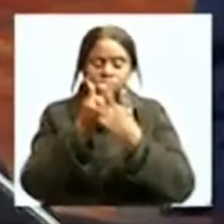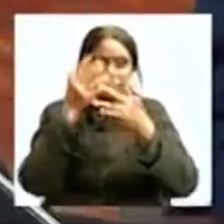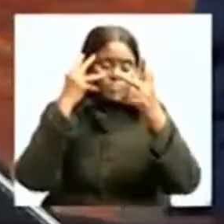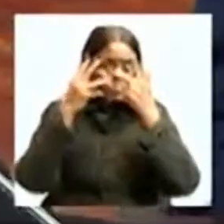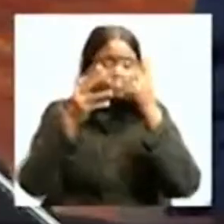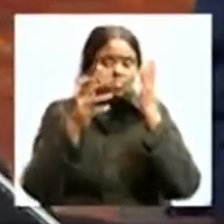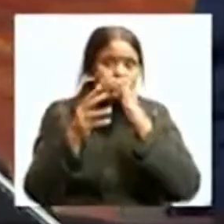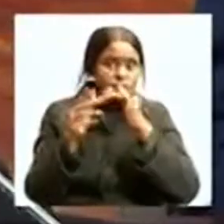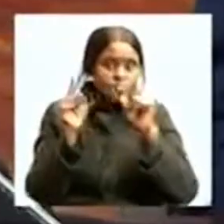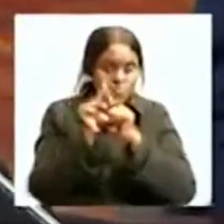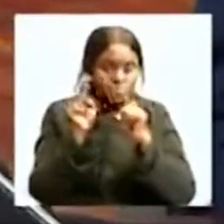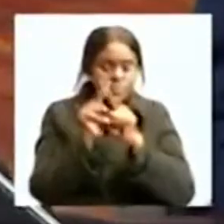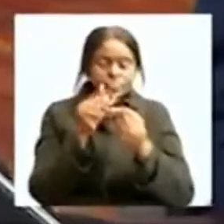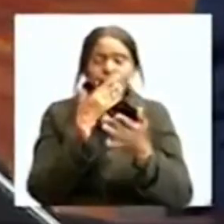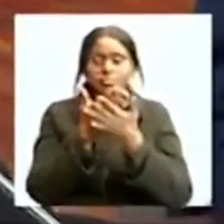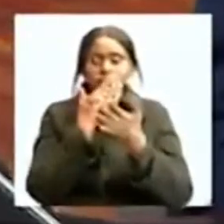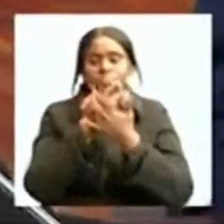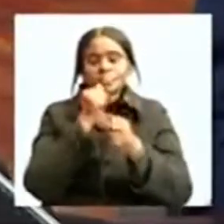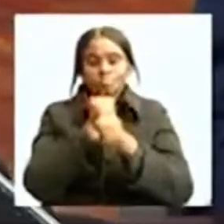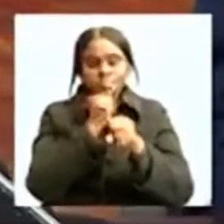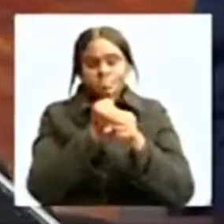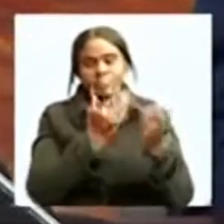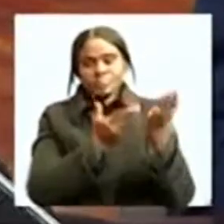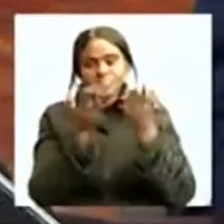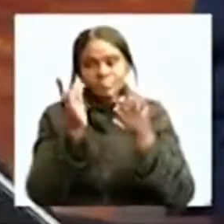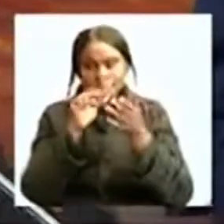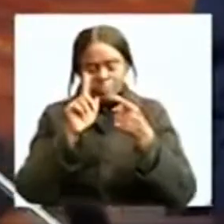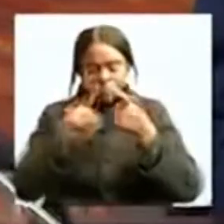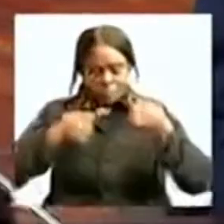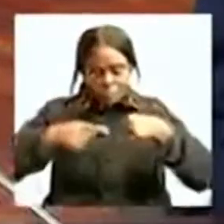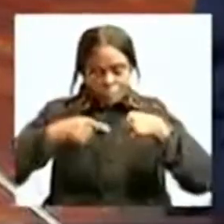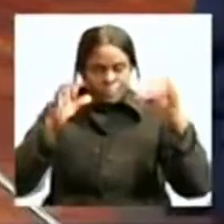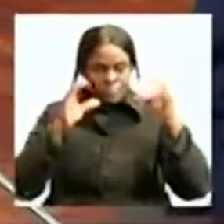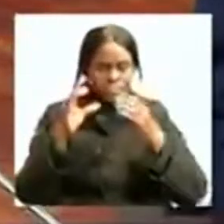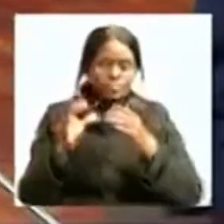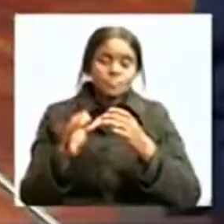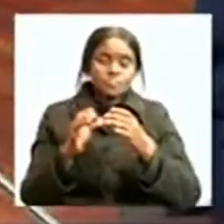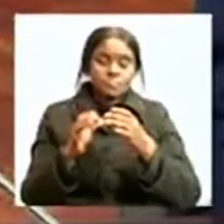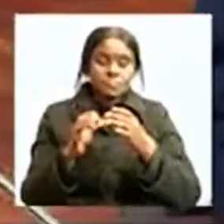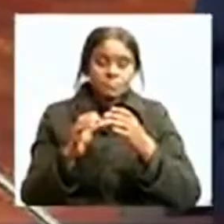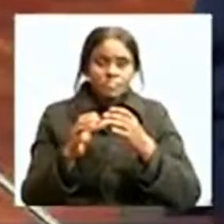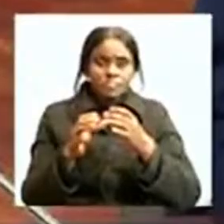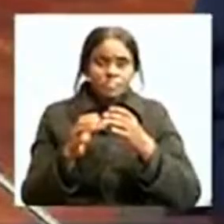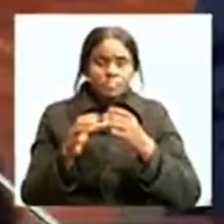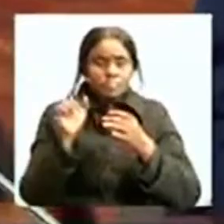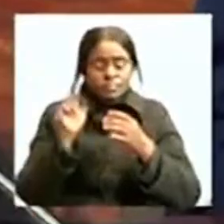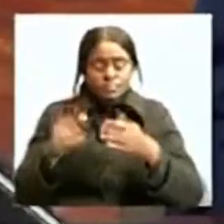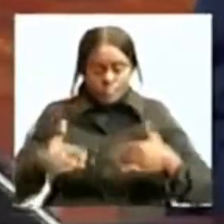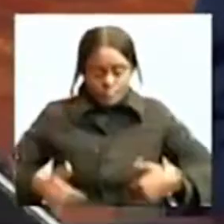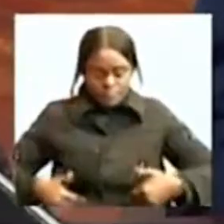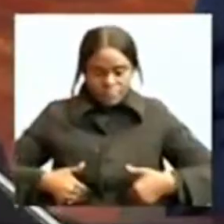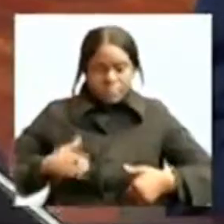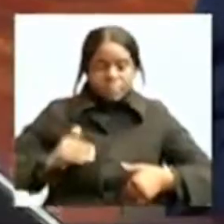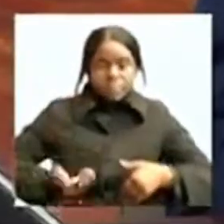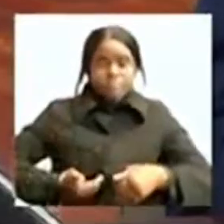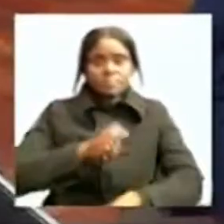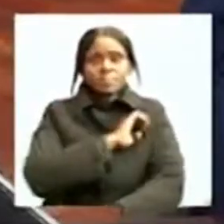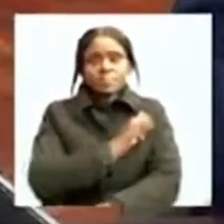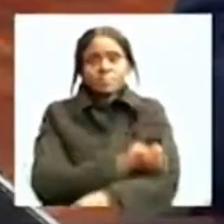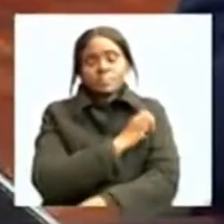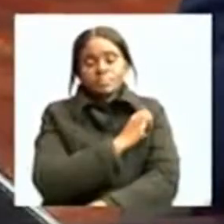transparently and effectively delivered to local communities. Youth and women